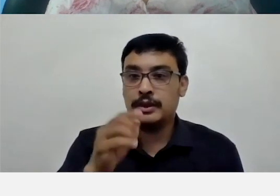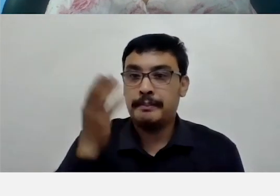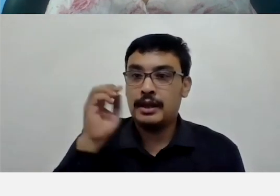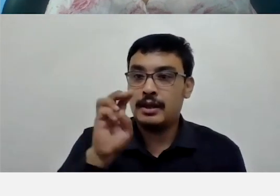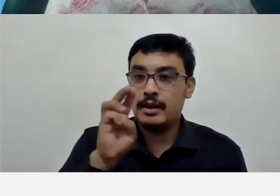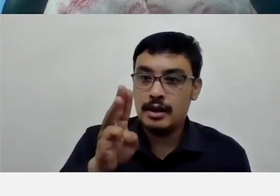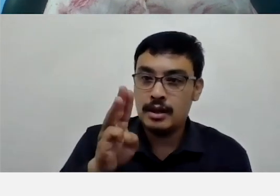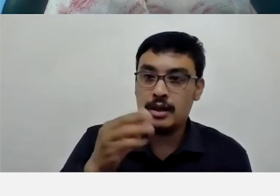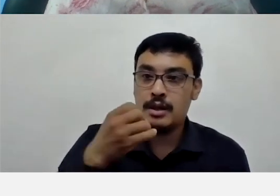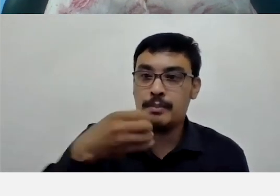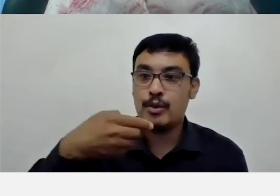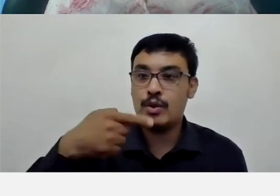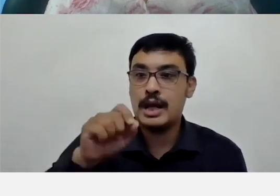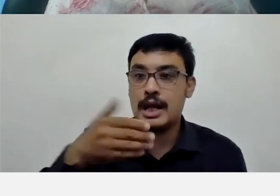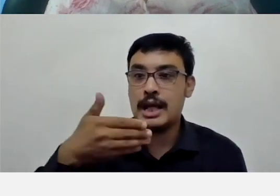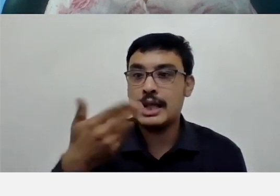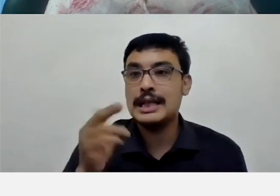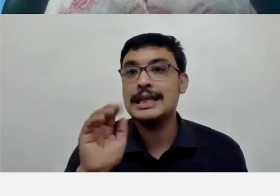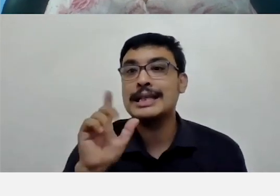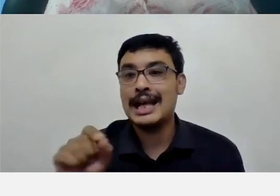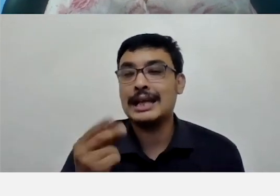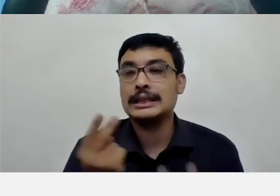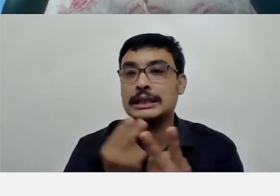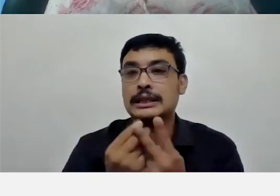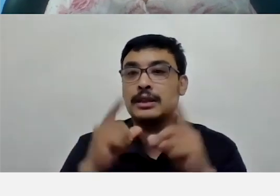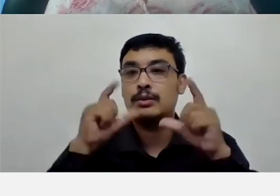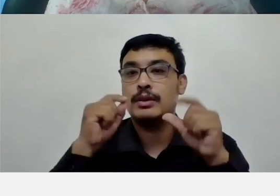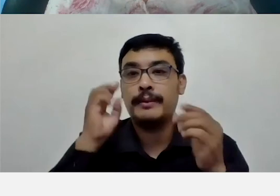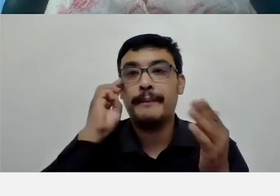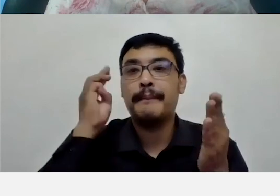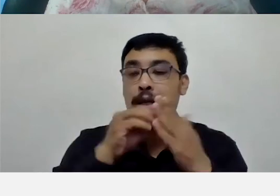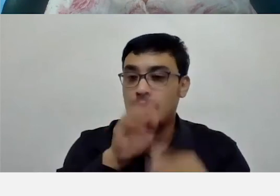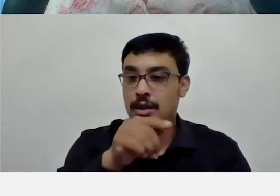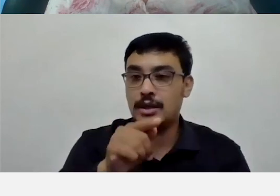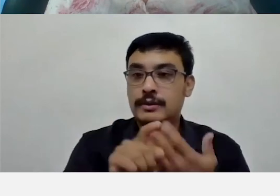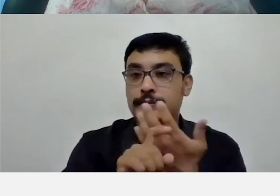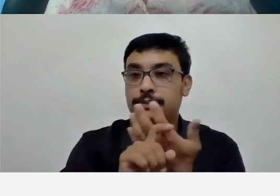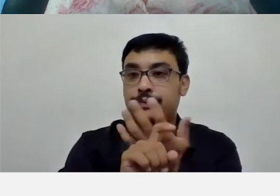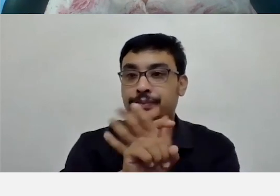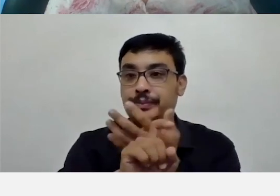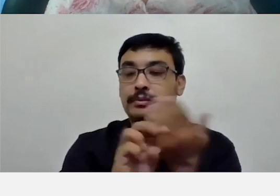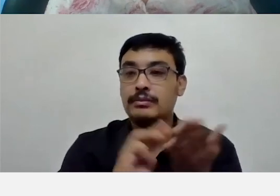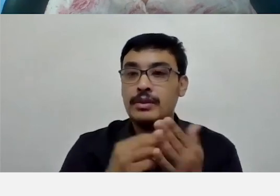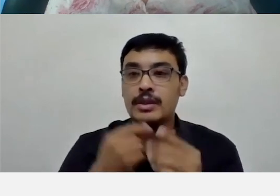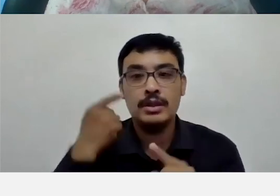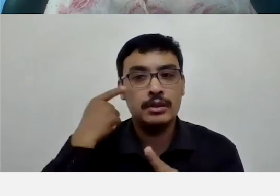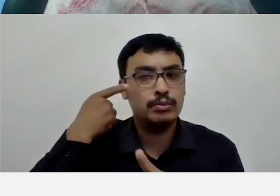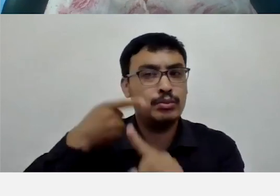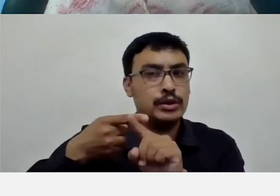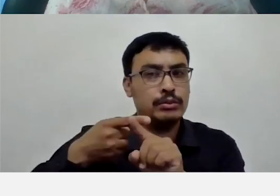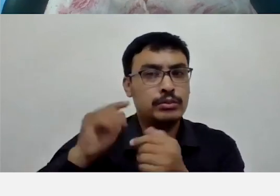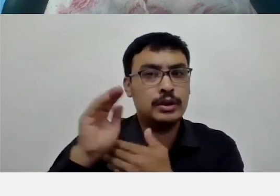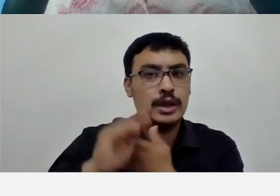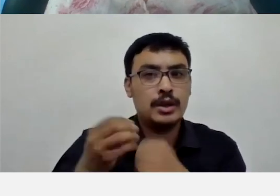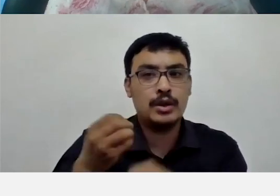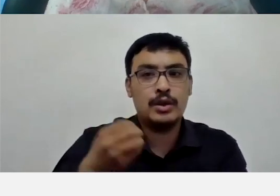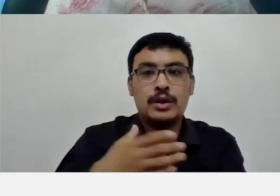as well. The specialty of peacock, it shows a positive vibe in our society,